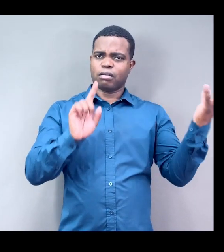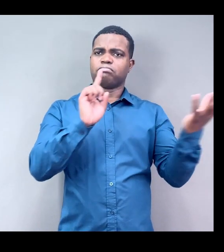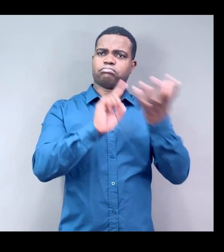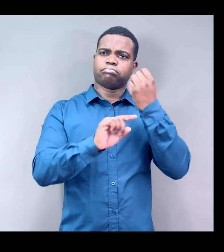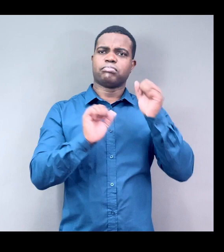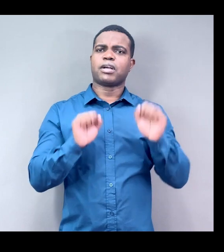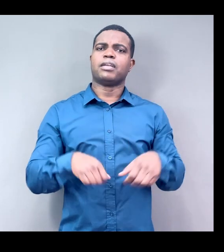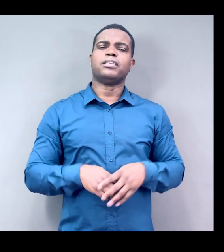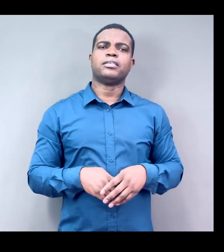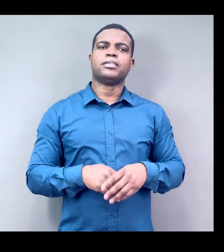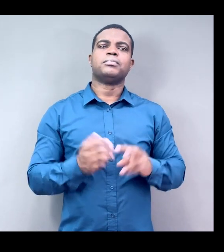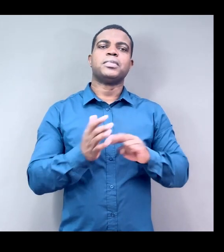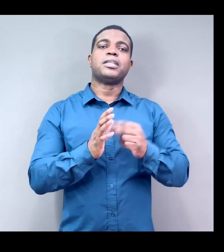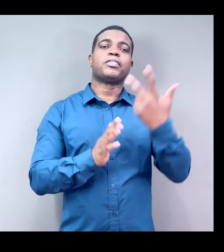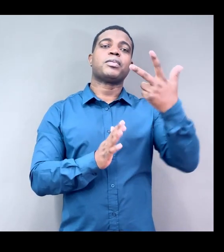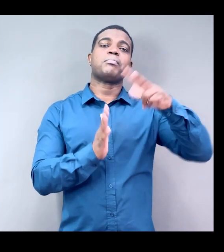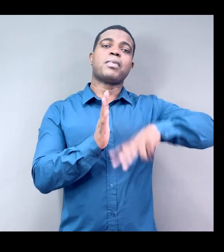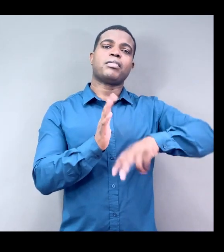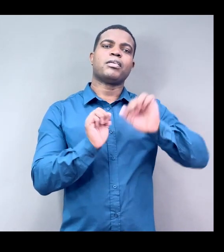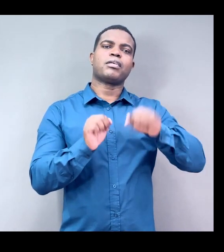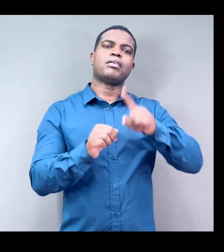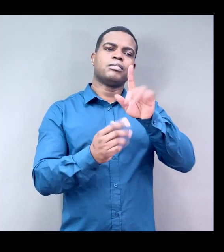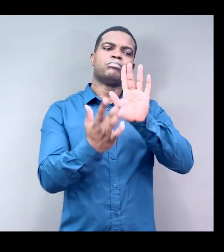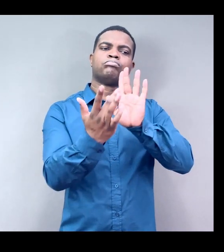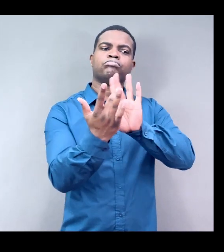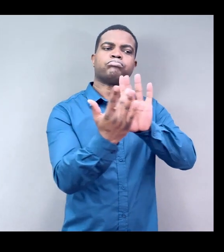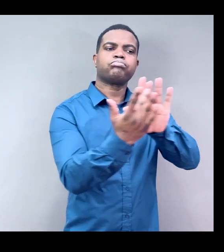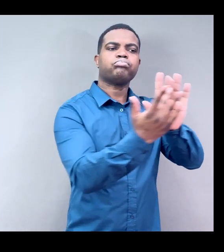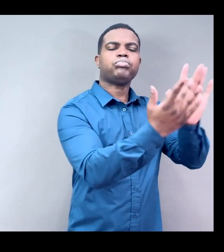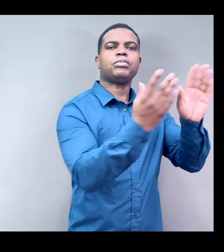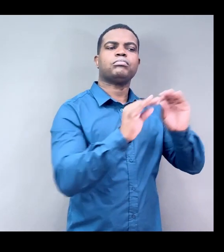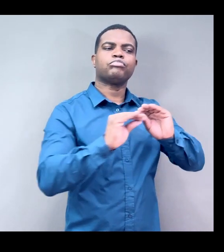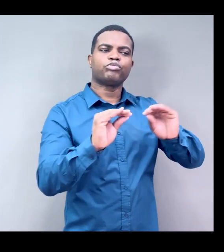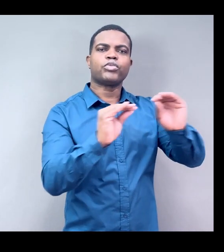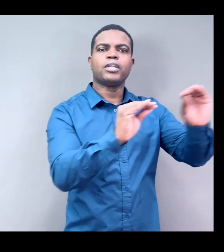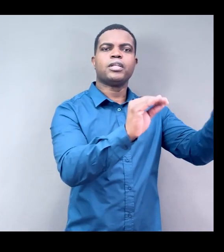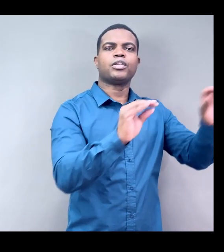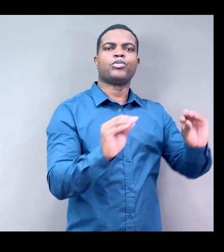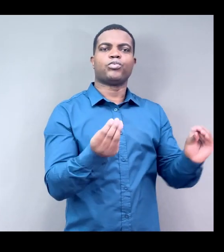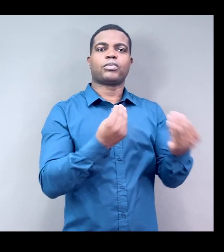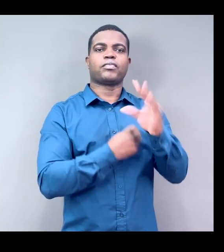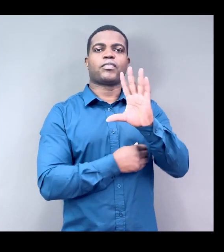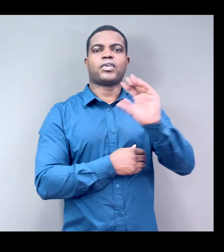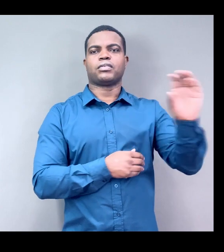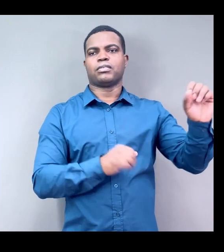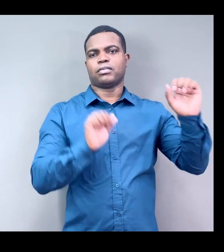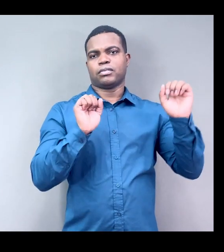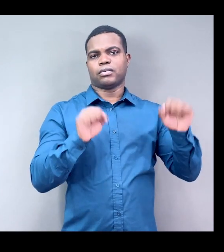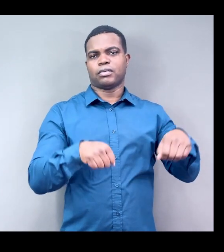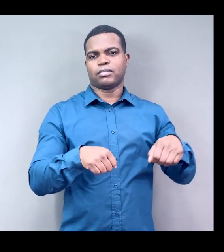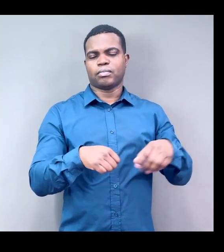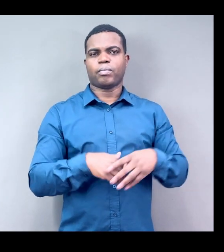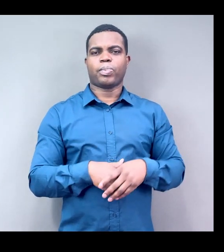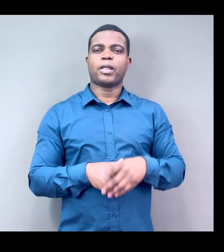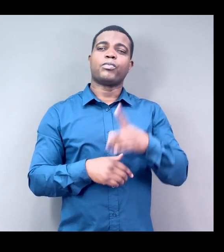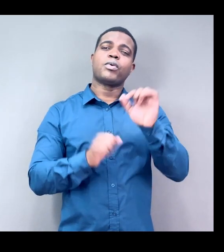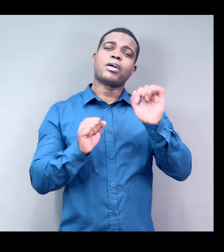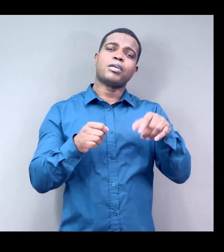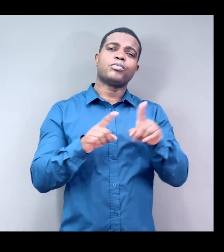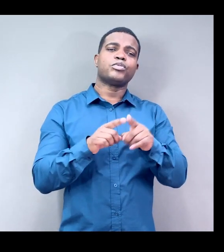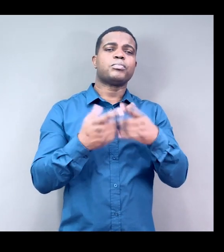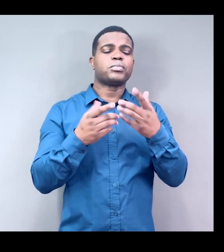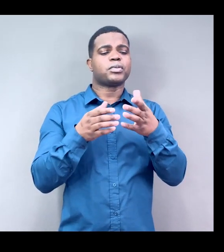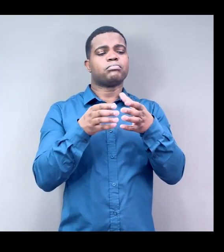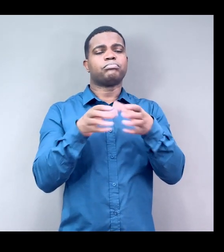is actually achievable. So within 3 months, you can reach out to 500 racialized youth.